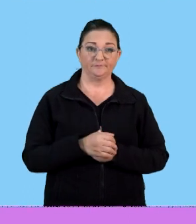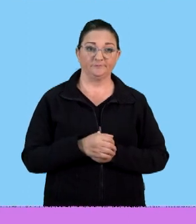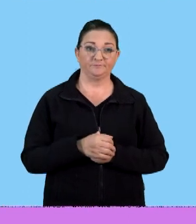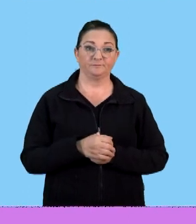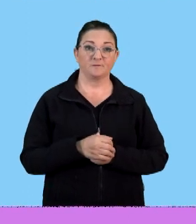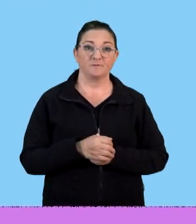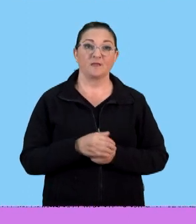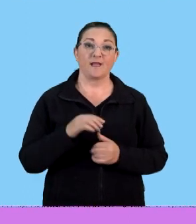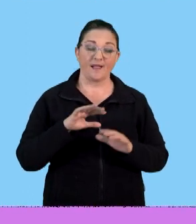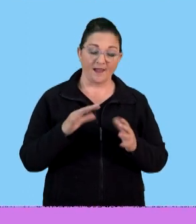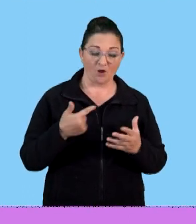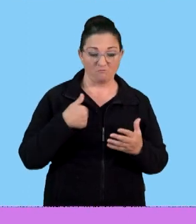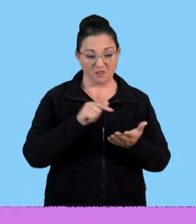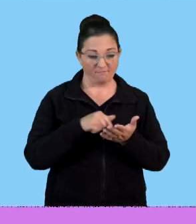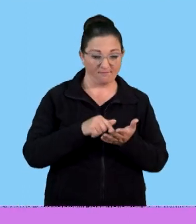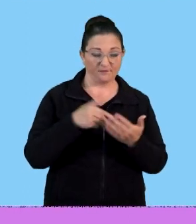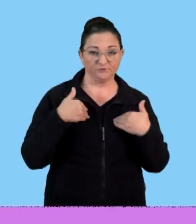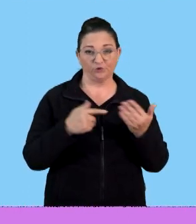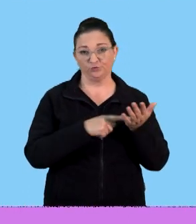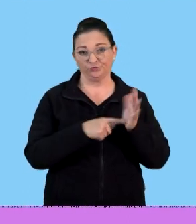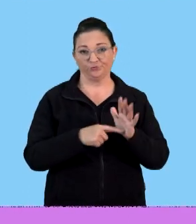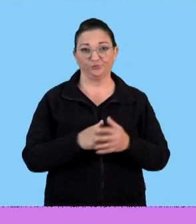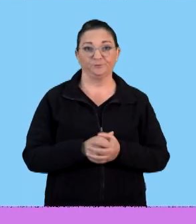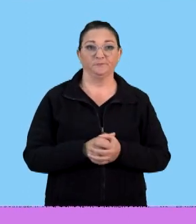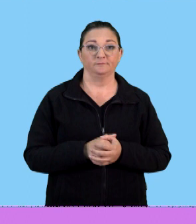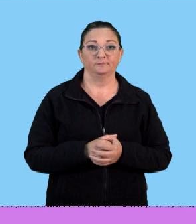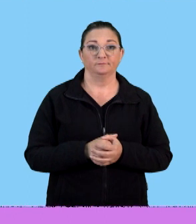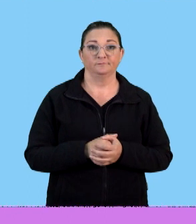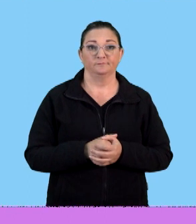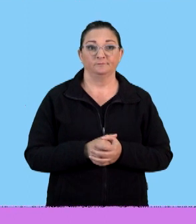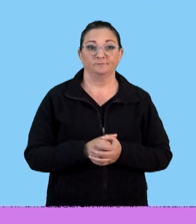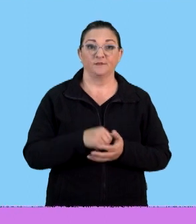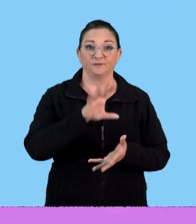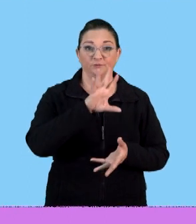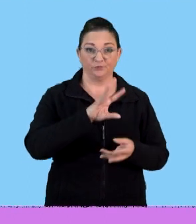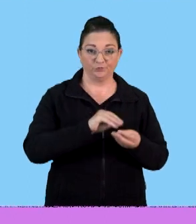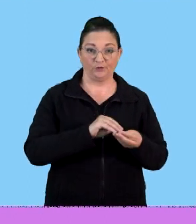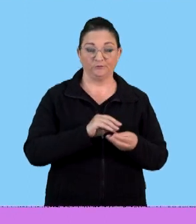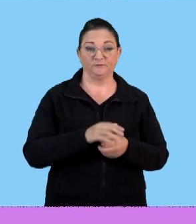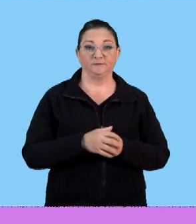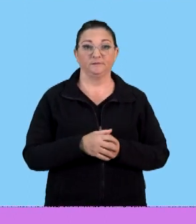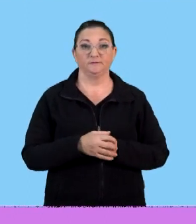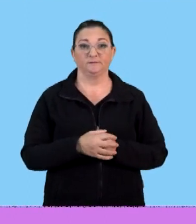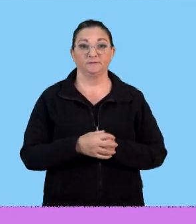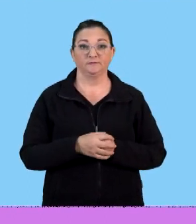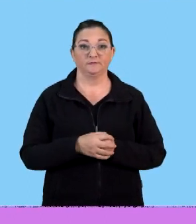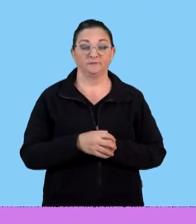by indicating what I'm calculating. So this is total